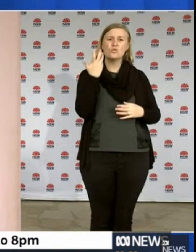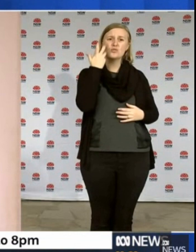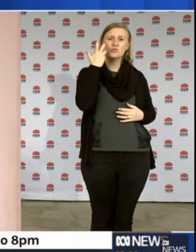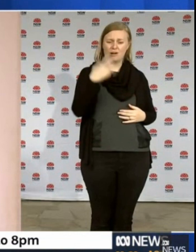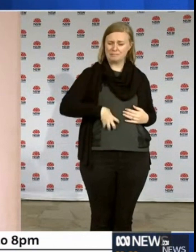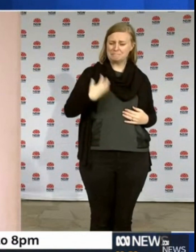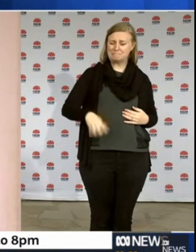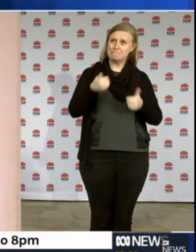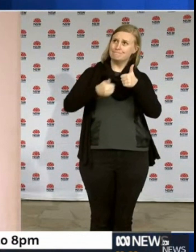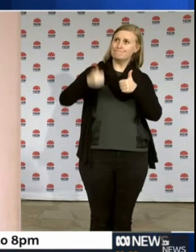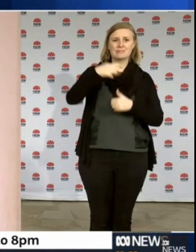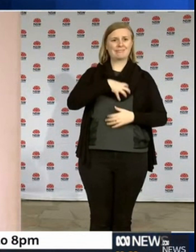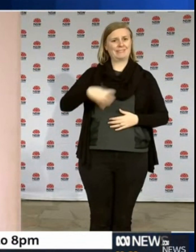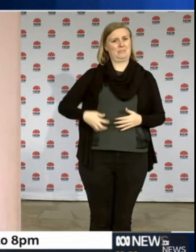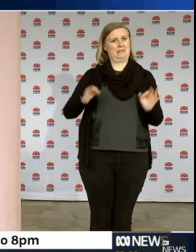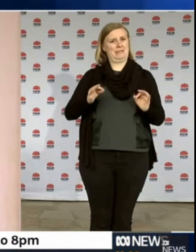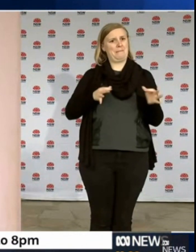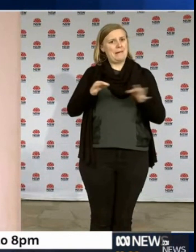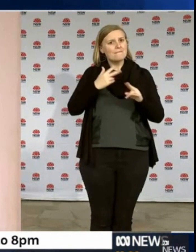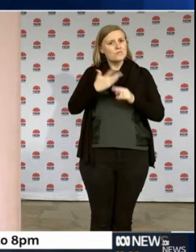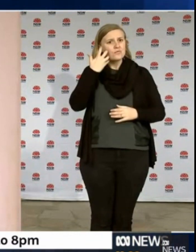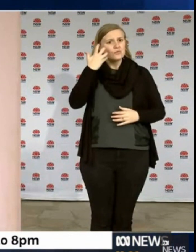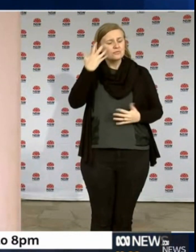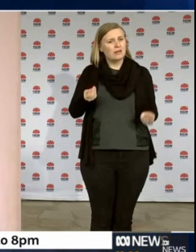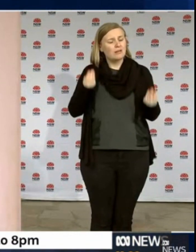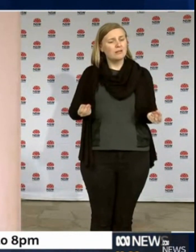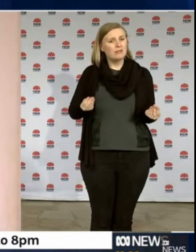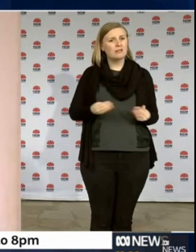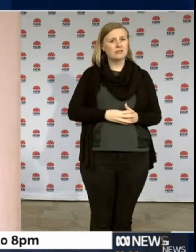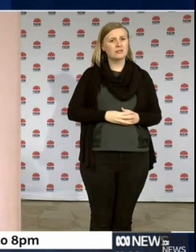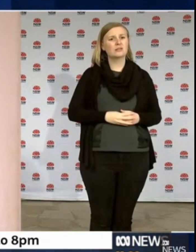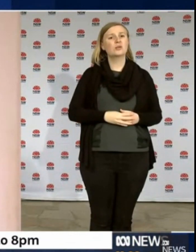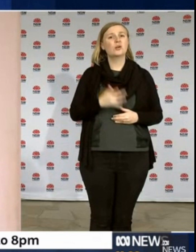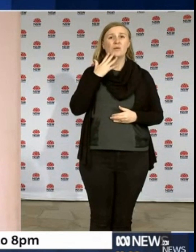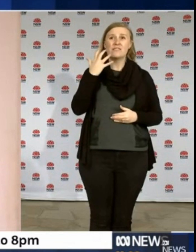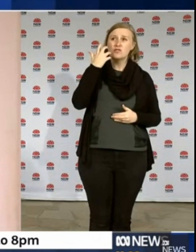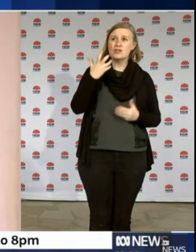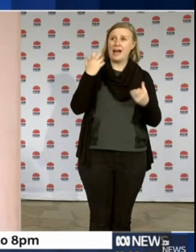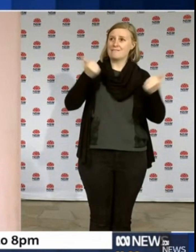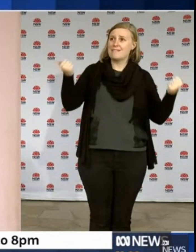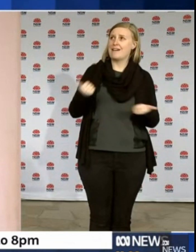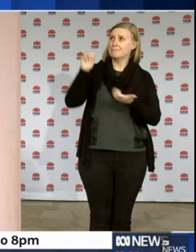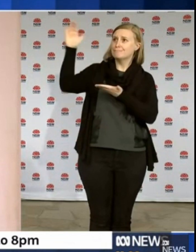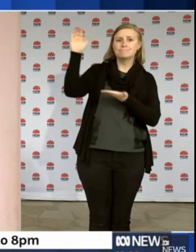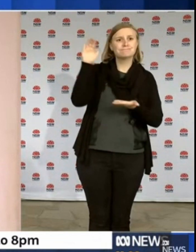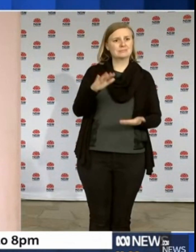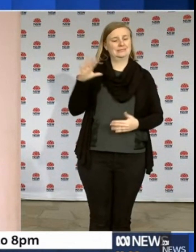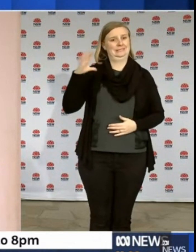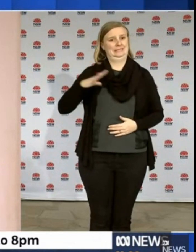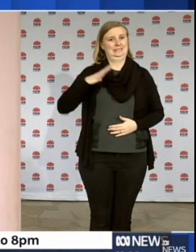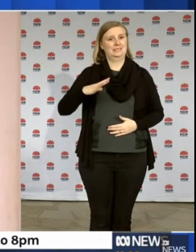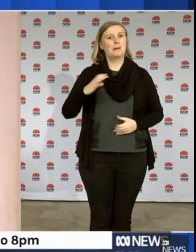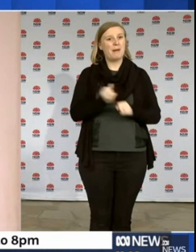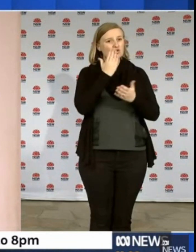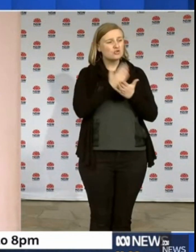need to make sure the vaccine is accessible to our all population, and we have those doses available. We need to make sure enough GPs are being